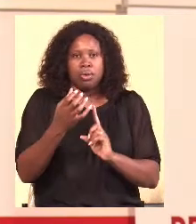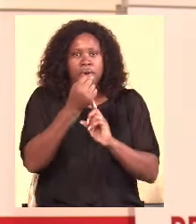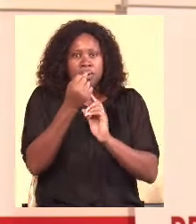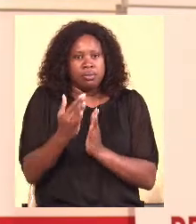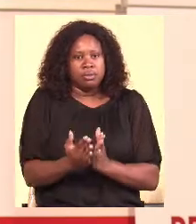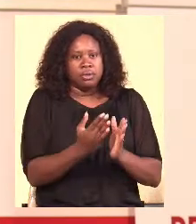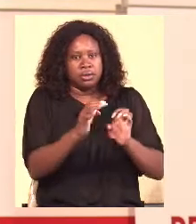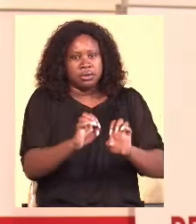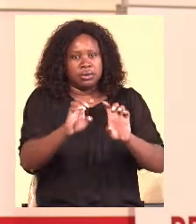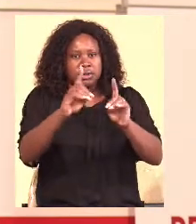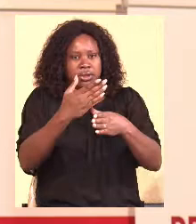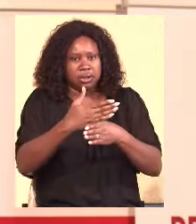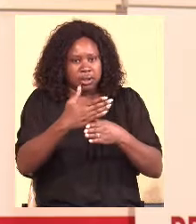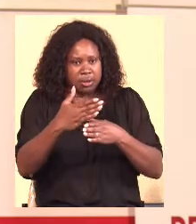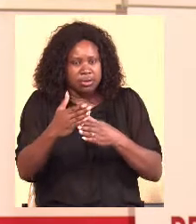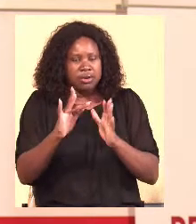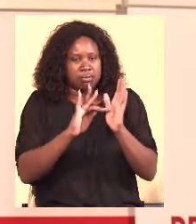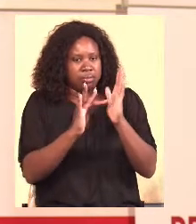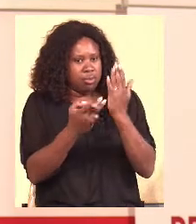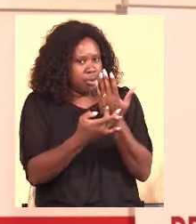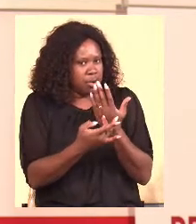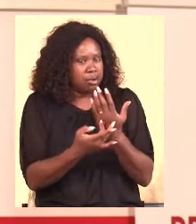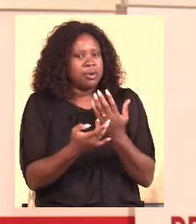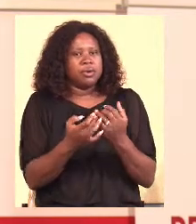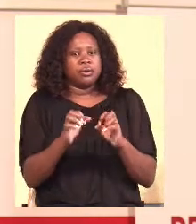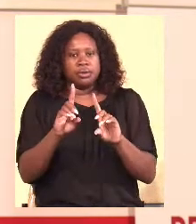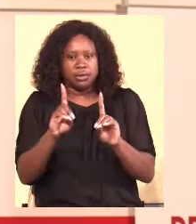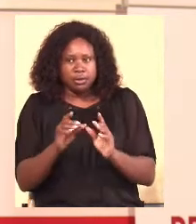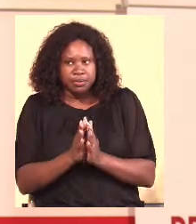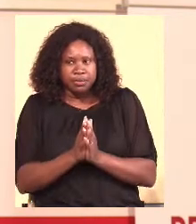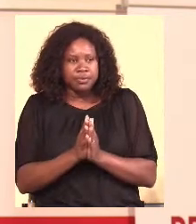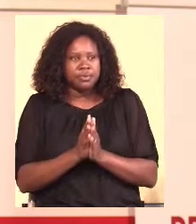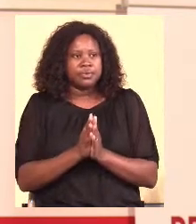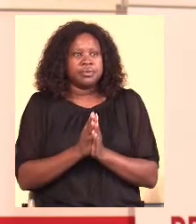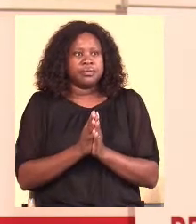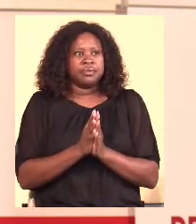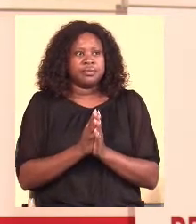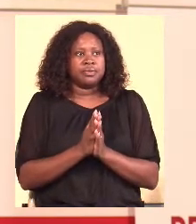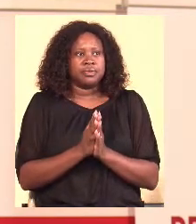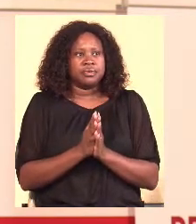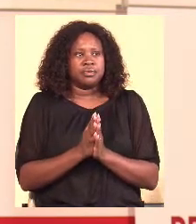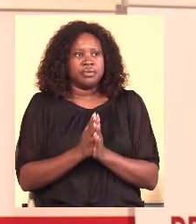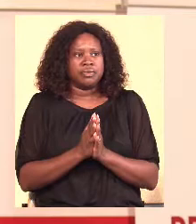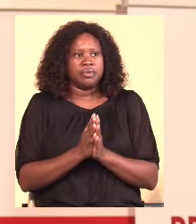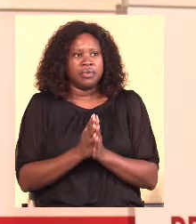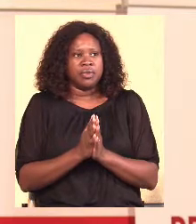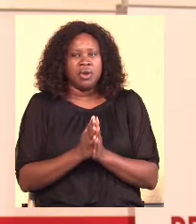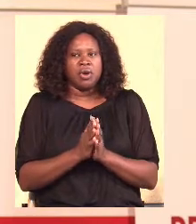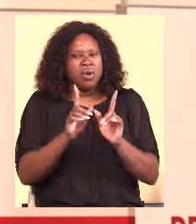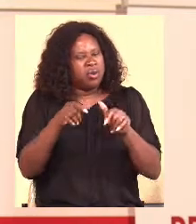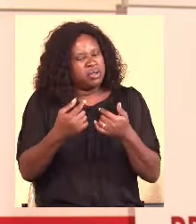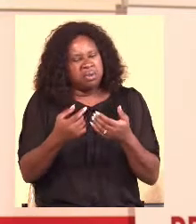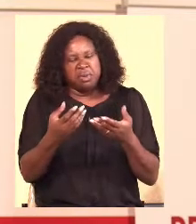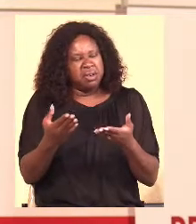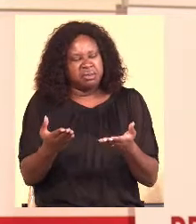educational activities and programs. It is basically an unwelcomed, costly setback to